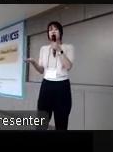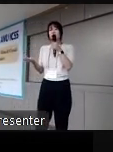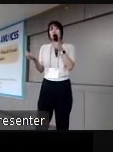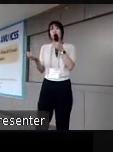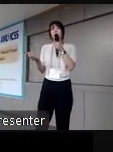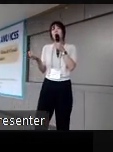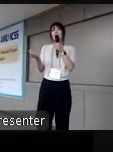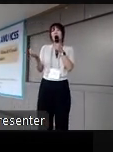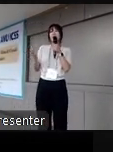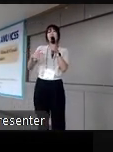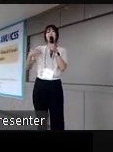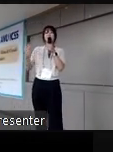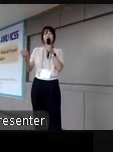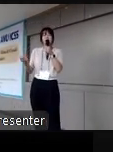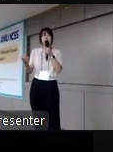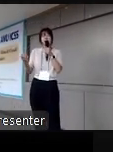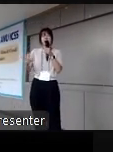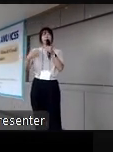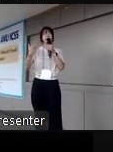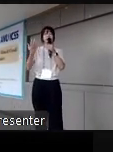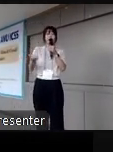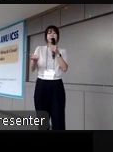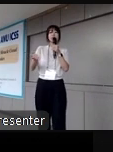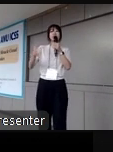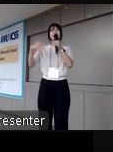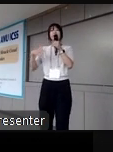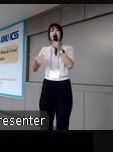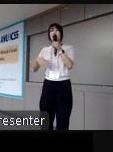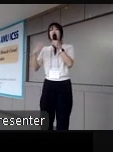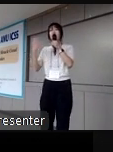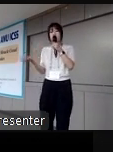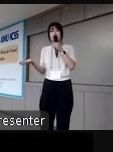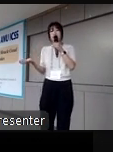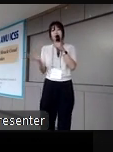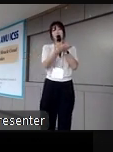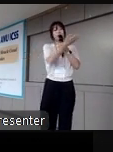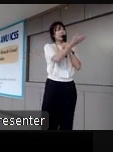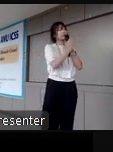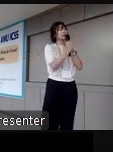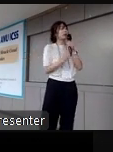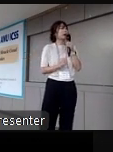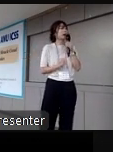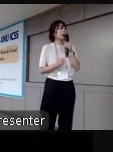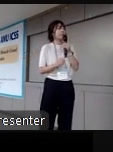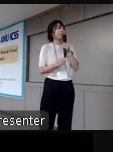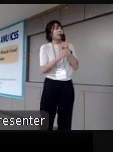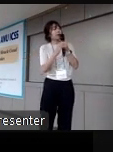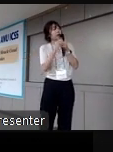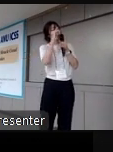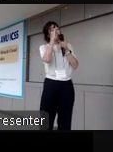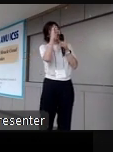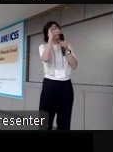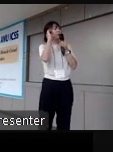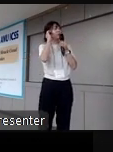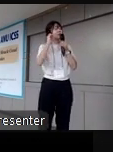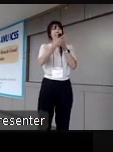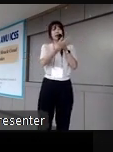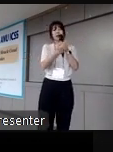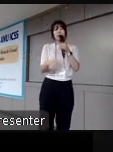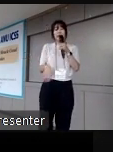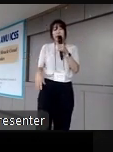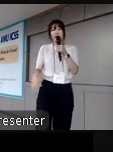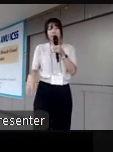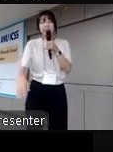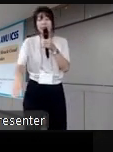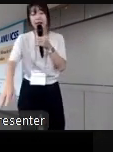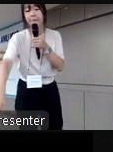speech? So can you actually have gestures that are pro-speech rather than co-speech? That's another area that has been investigated quite